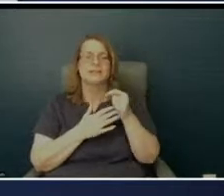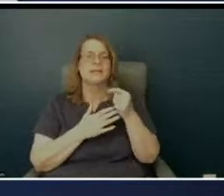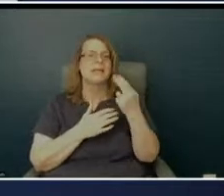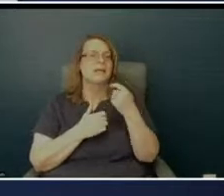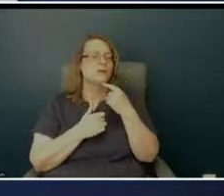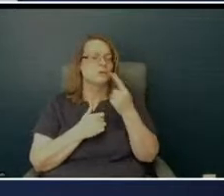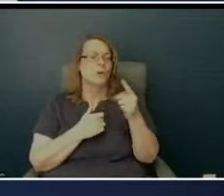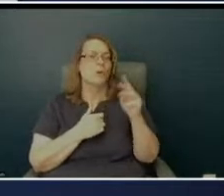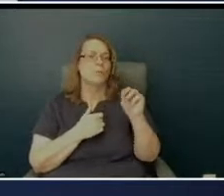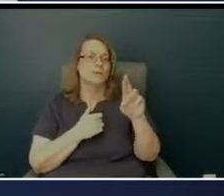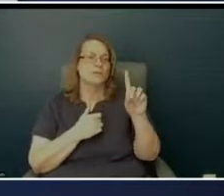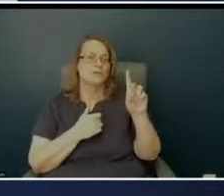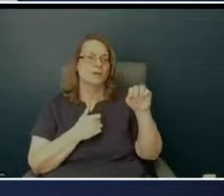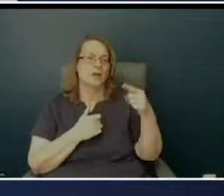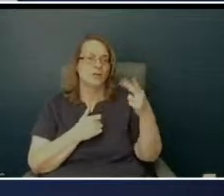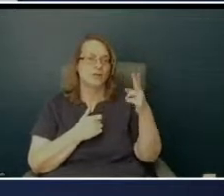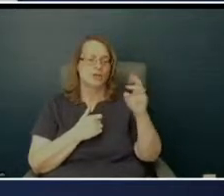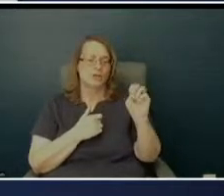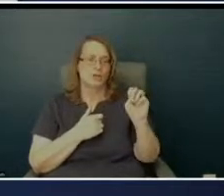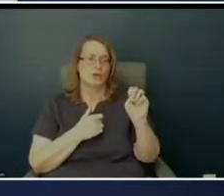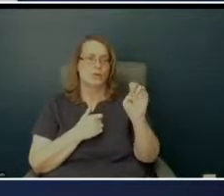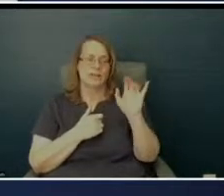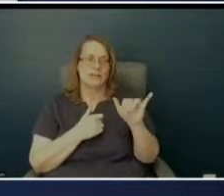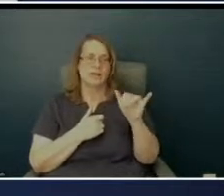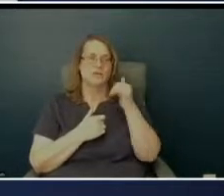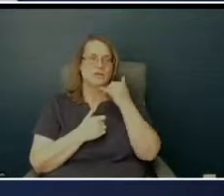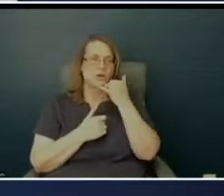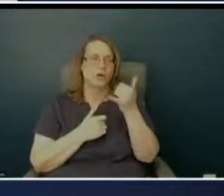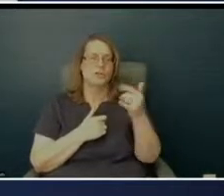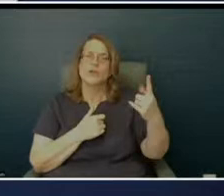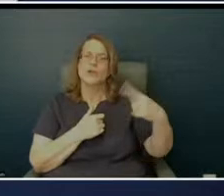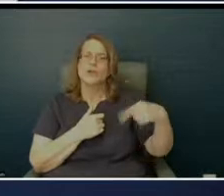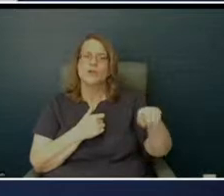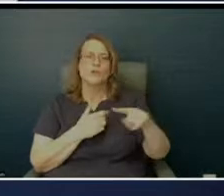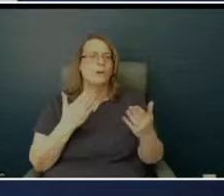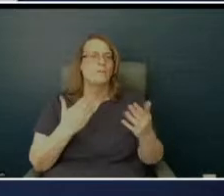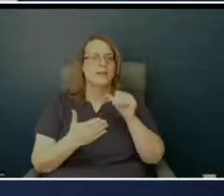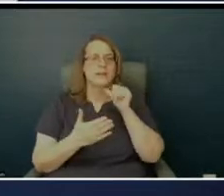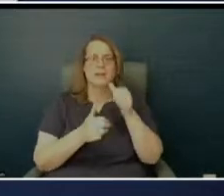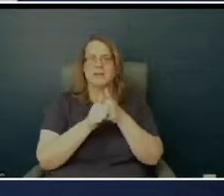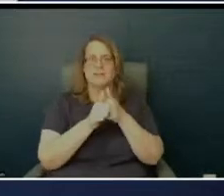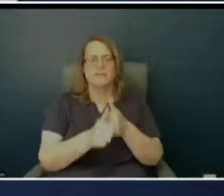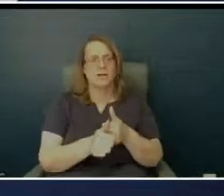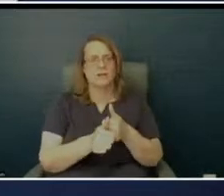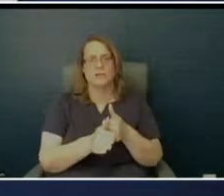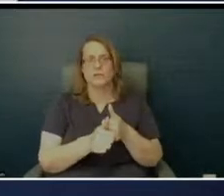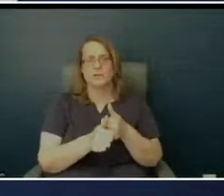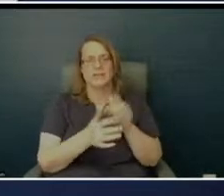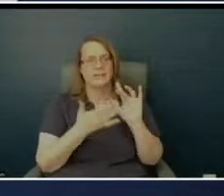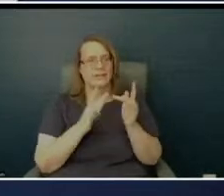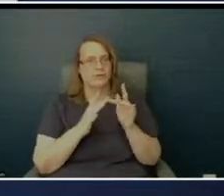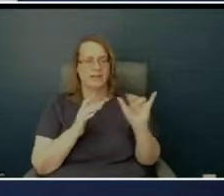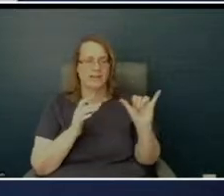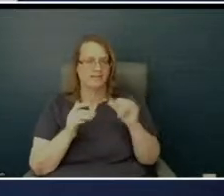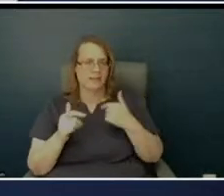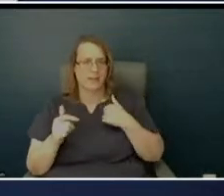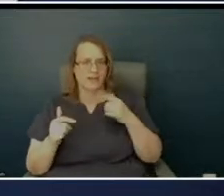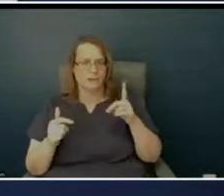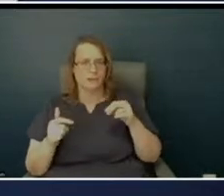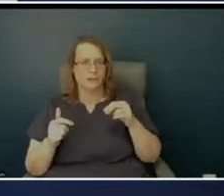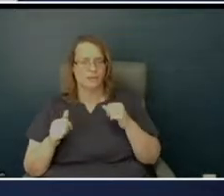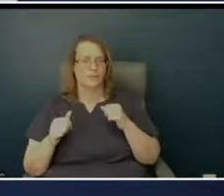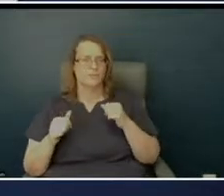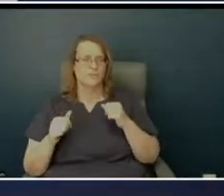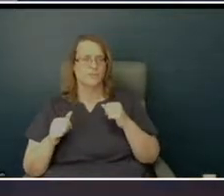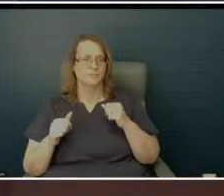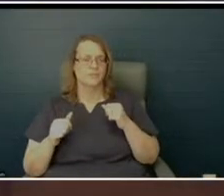December 27th call, quote, "You guys may not be following the internet the way I do." President